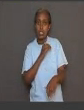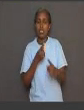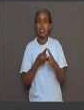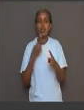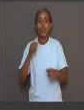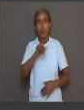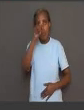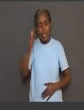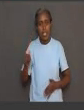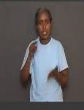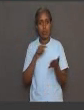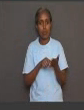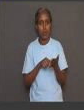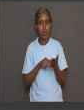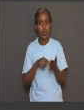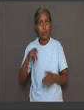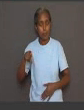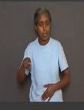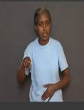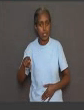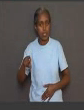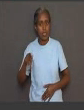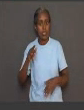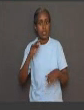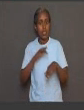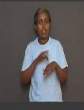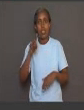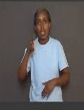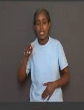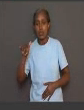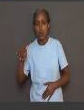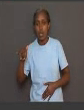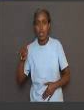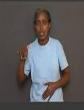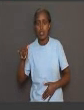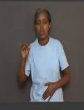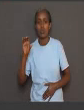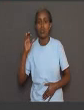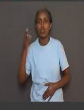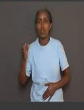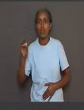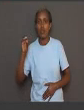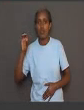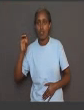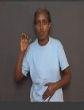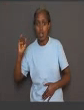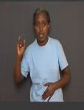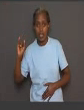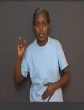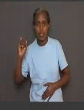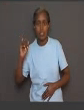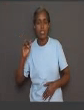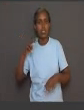from any point P at xy to the foci is